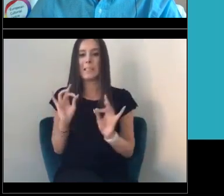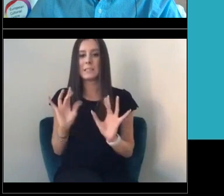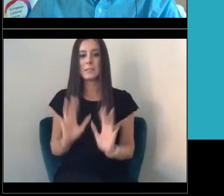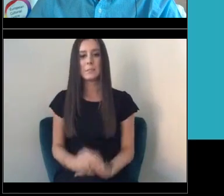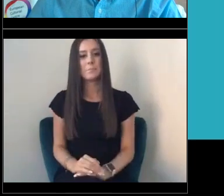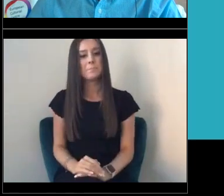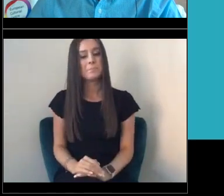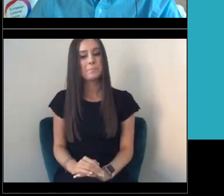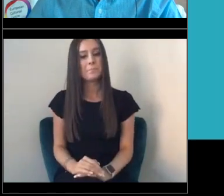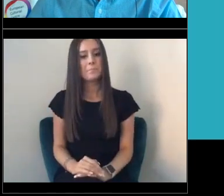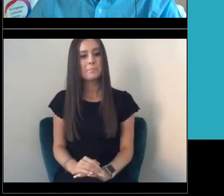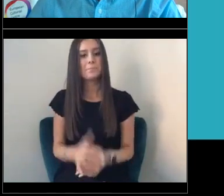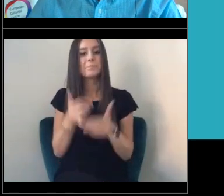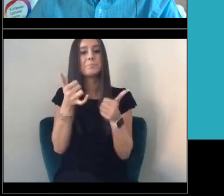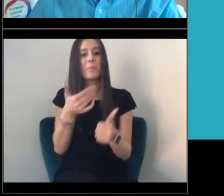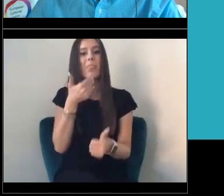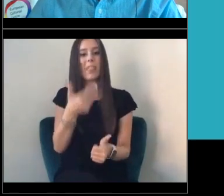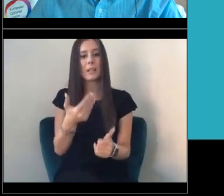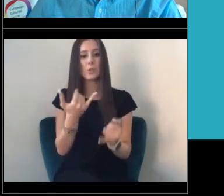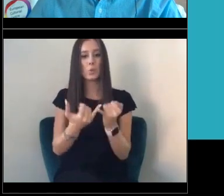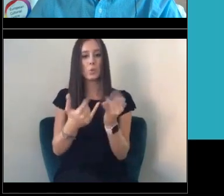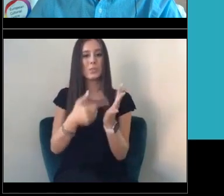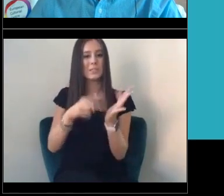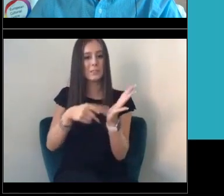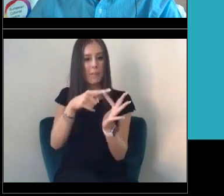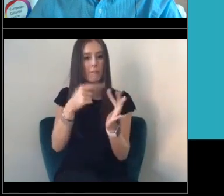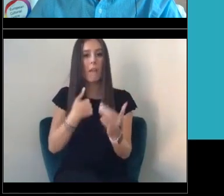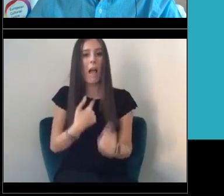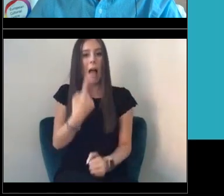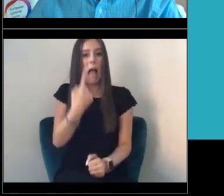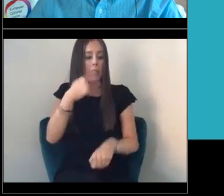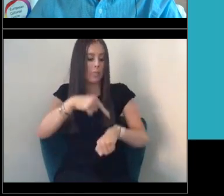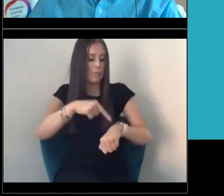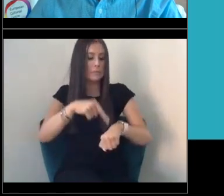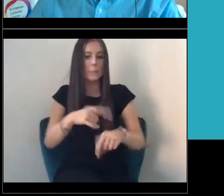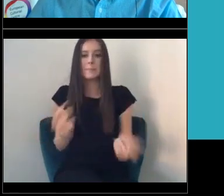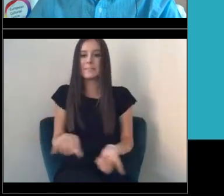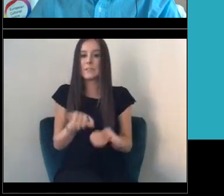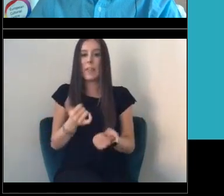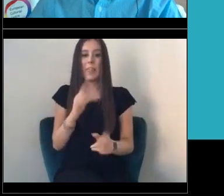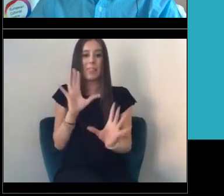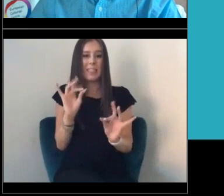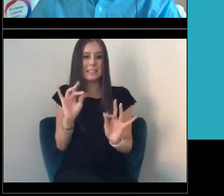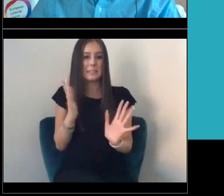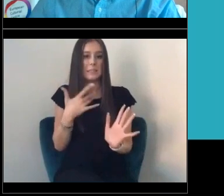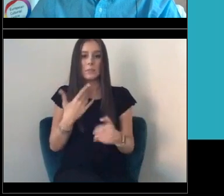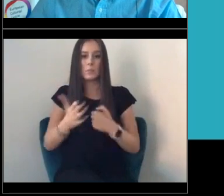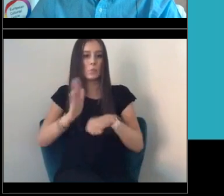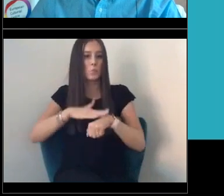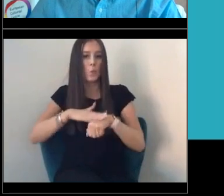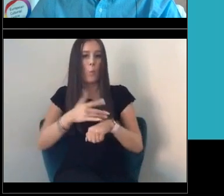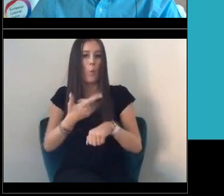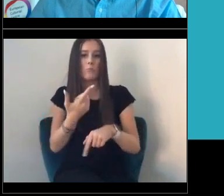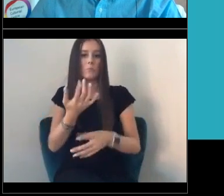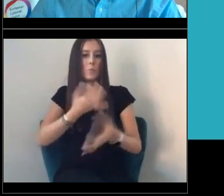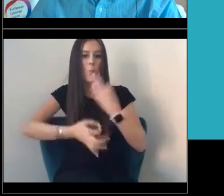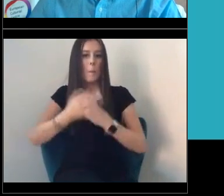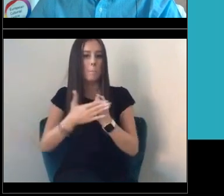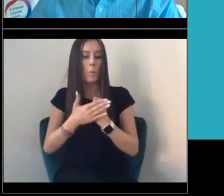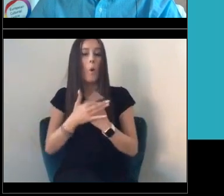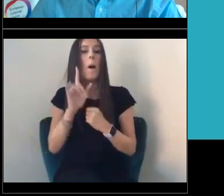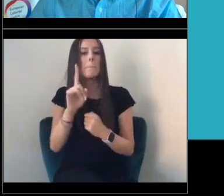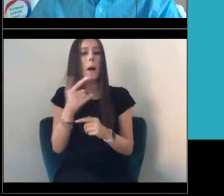Thank you very much for that, Steve. I'm afraid that is all we've got time for this evening. But just before we